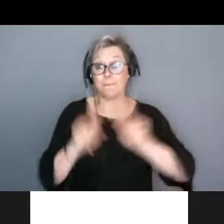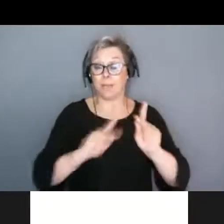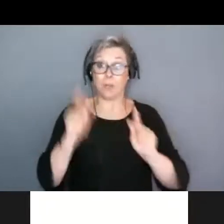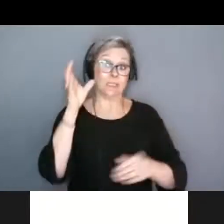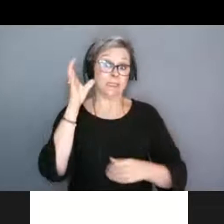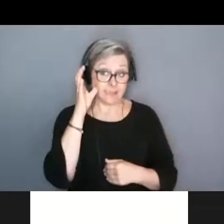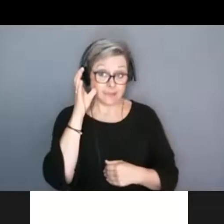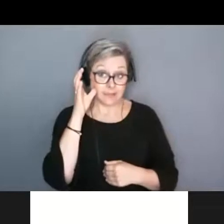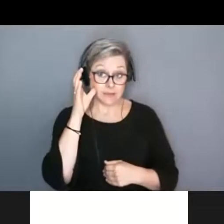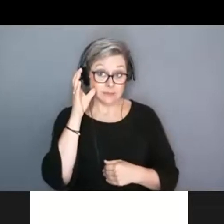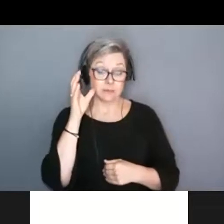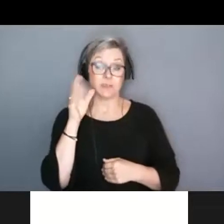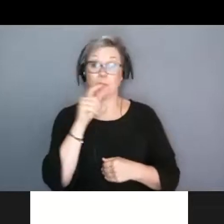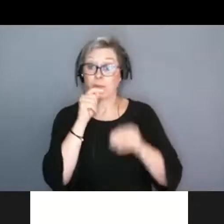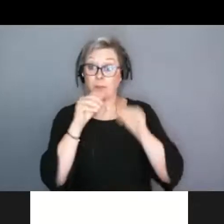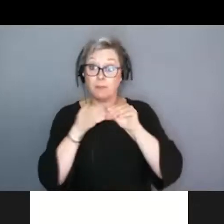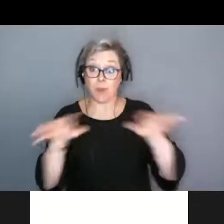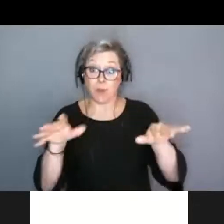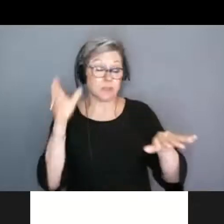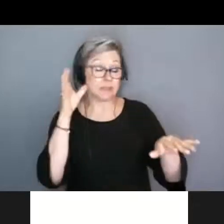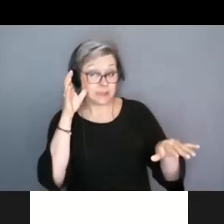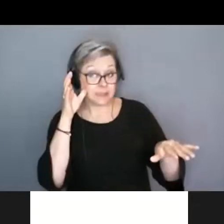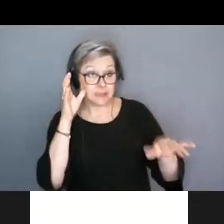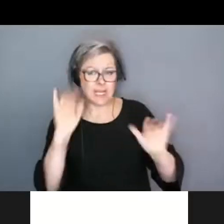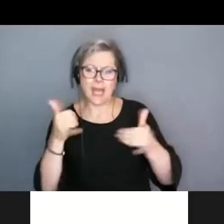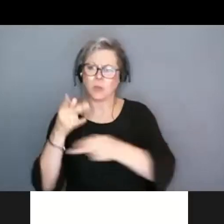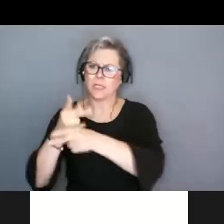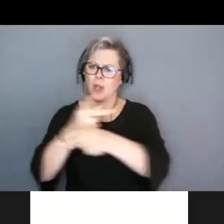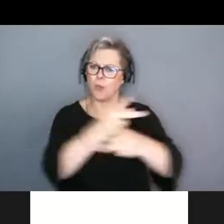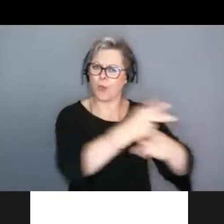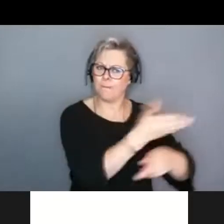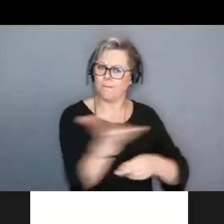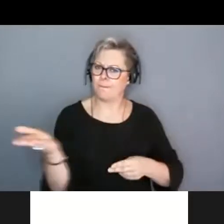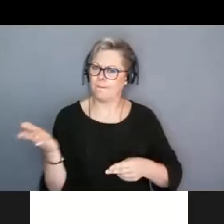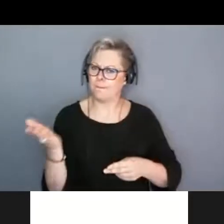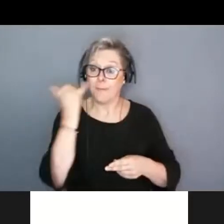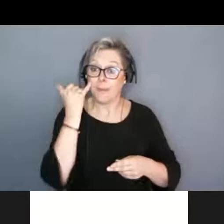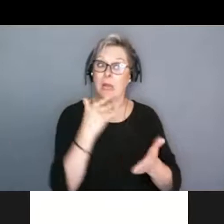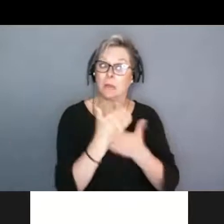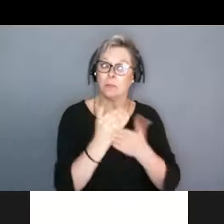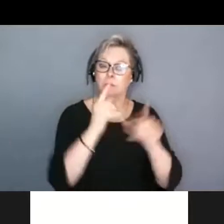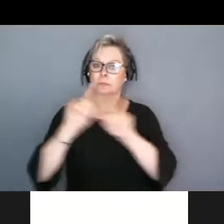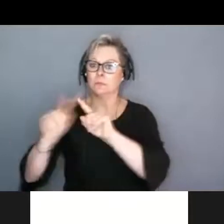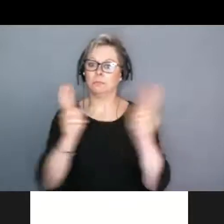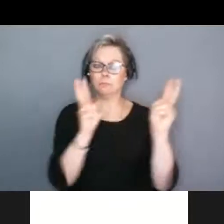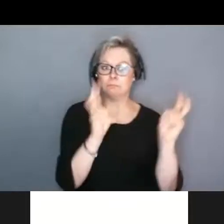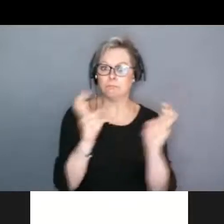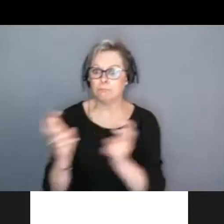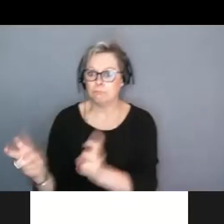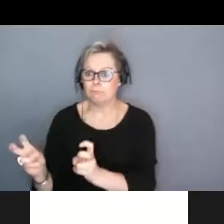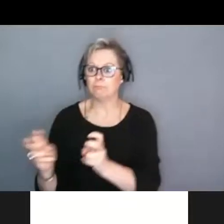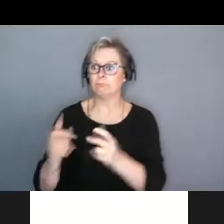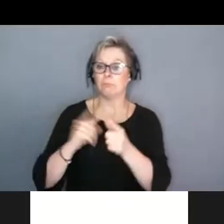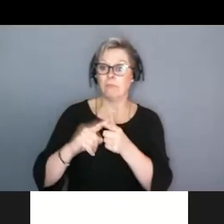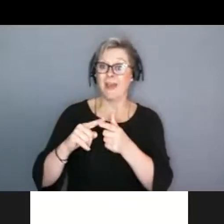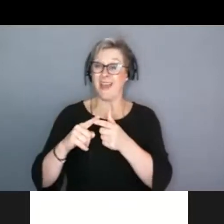to the podcast? Because if we're bringing these issues up, how do we then unpack the